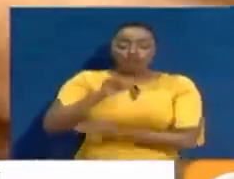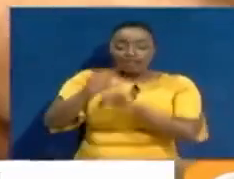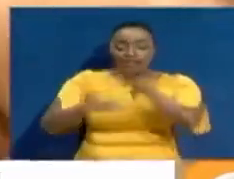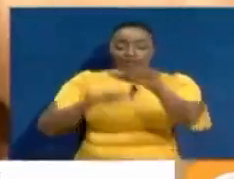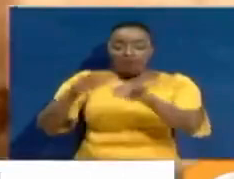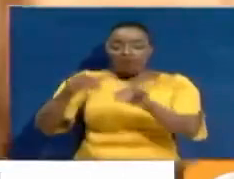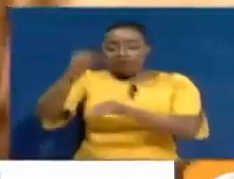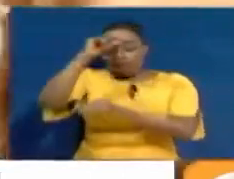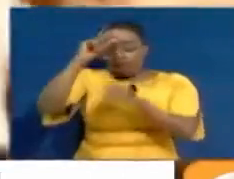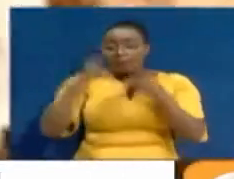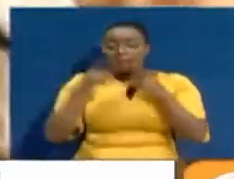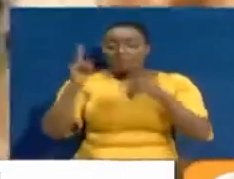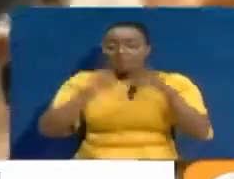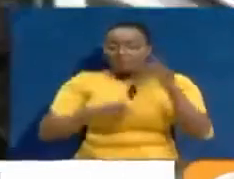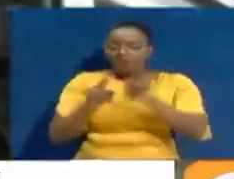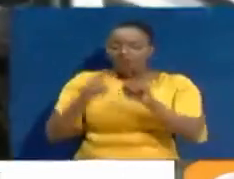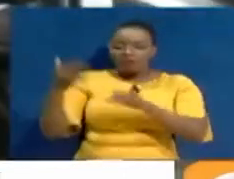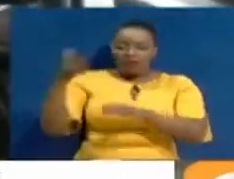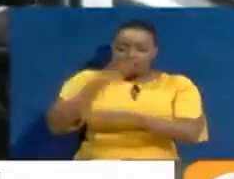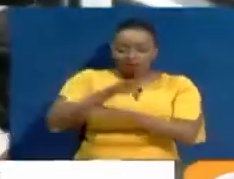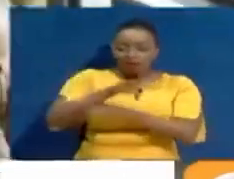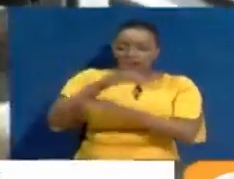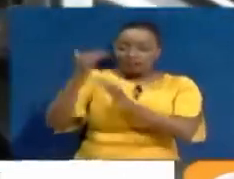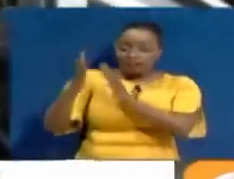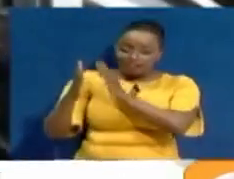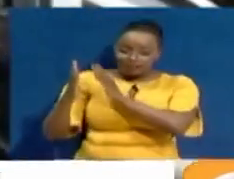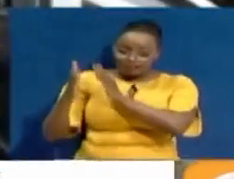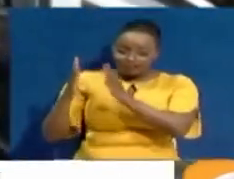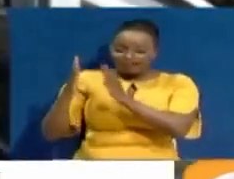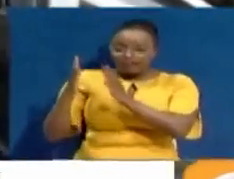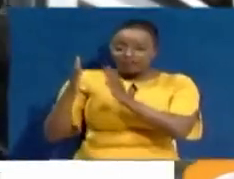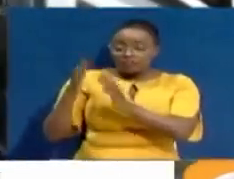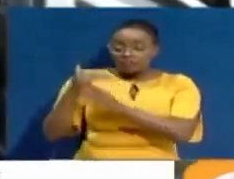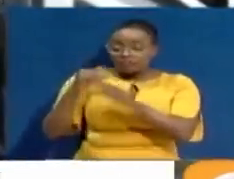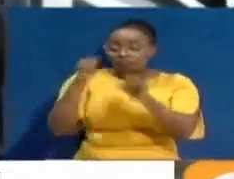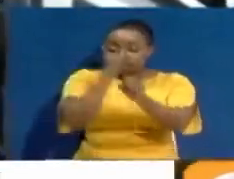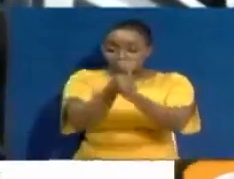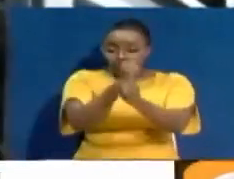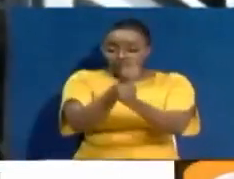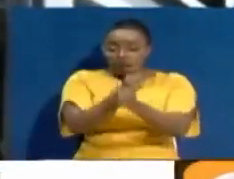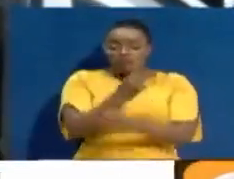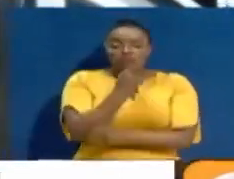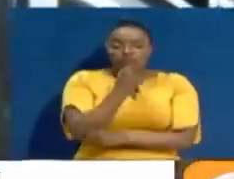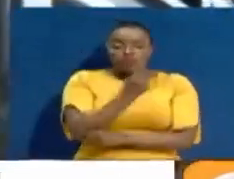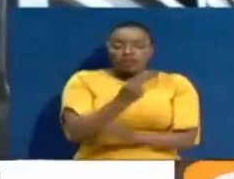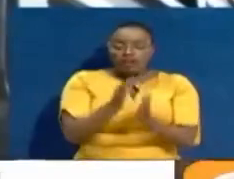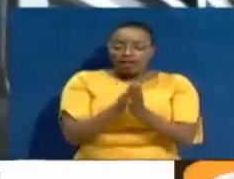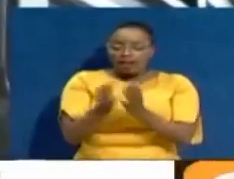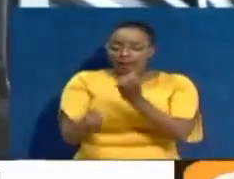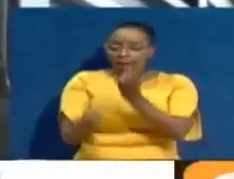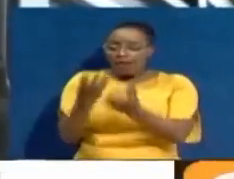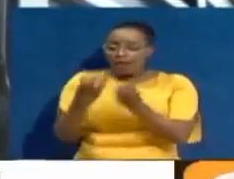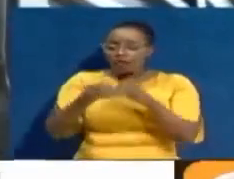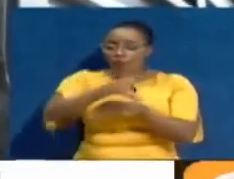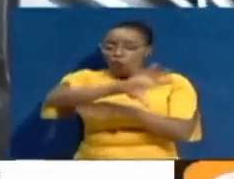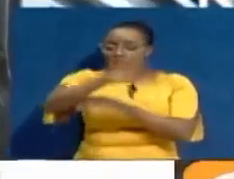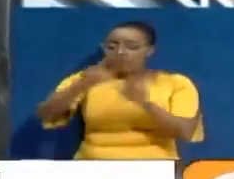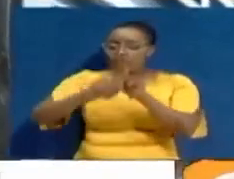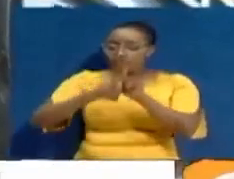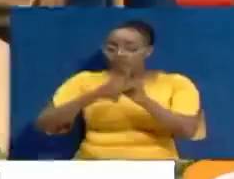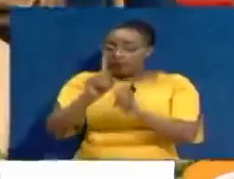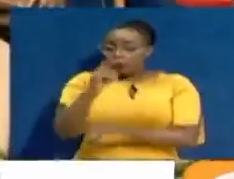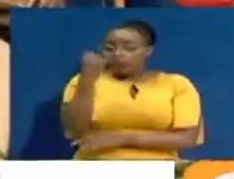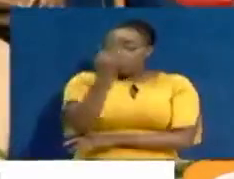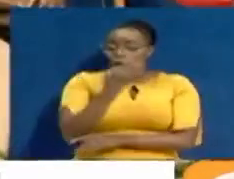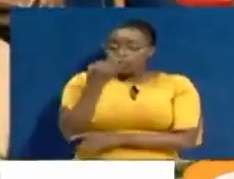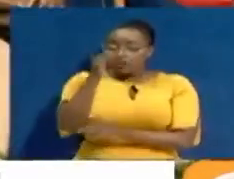has announced the resumption of a security operation to flush out bandits in Turkana and Baringo counties starting